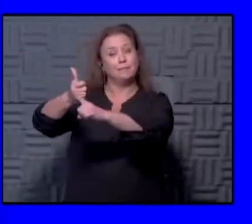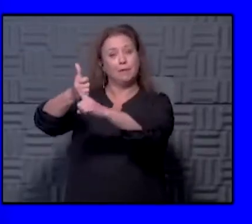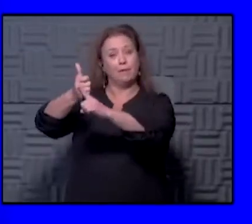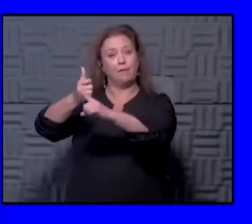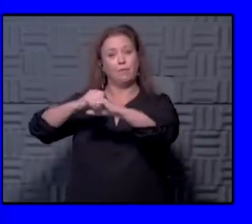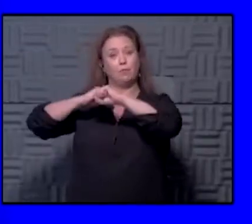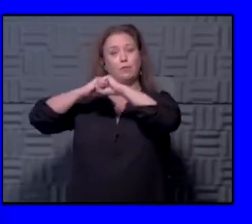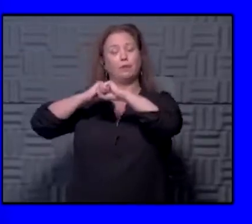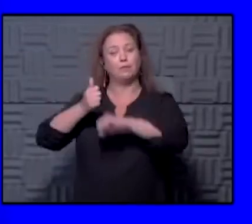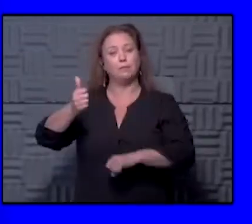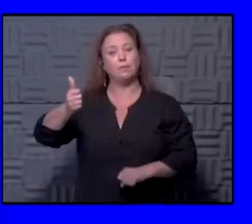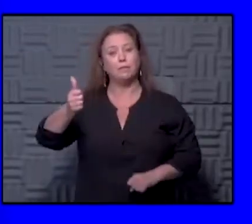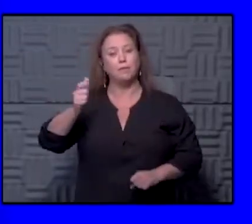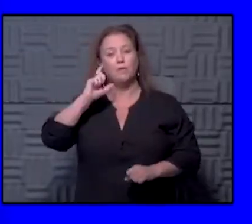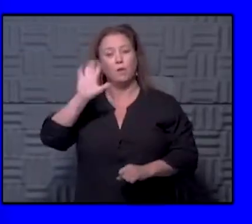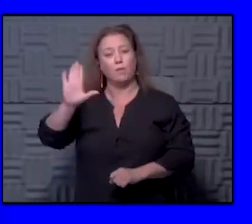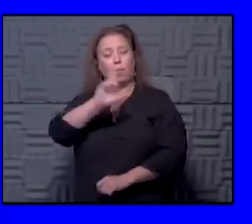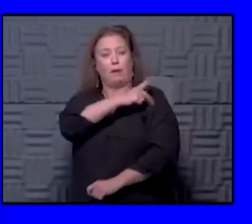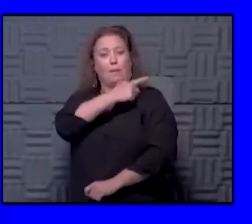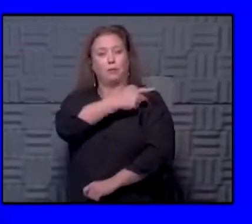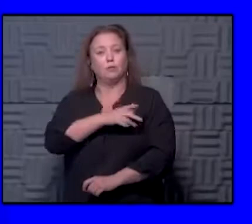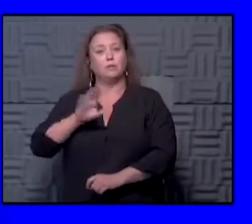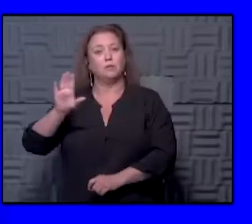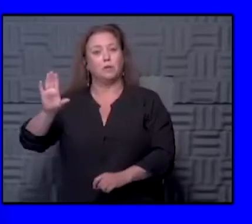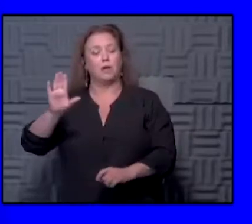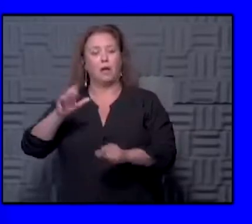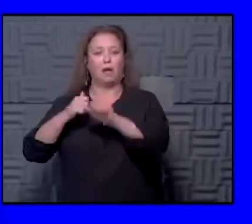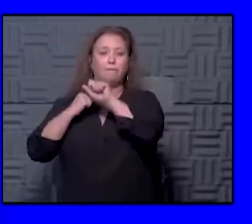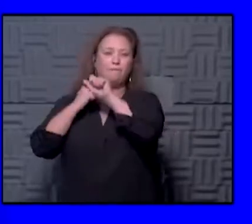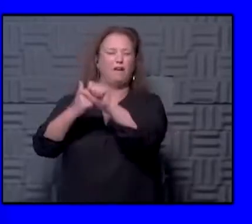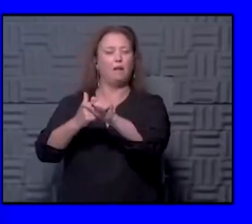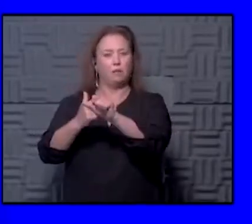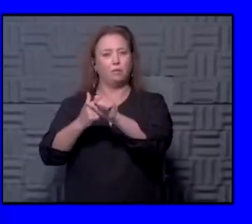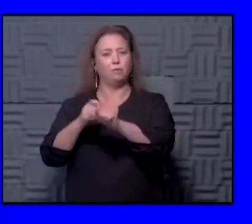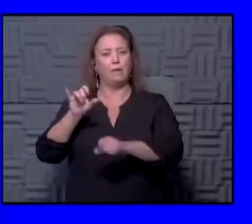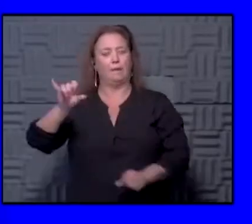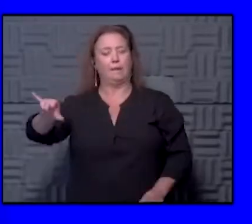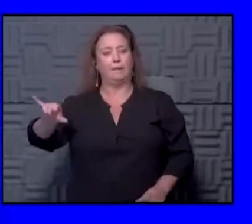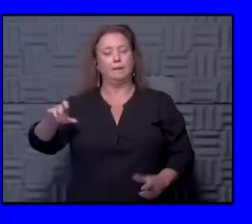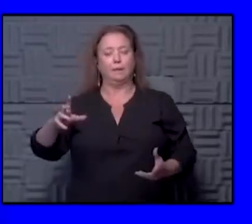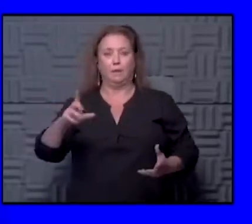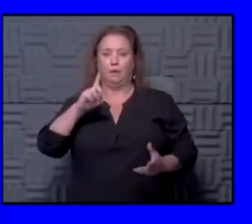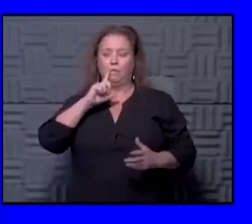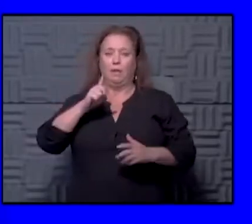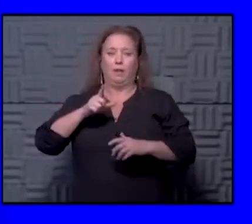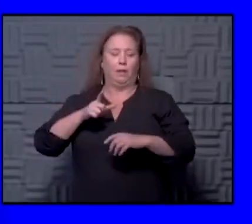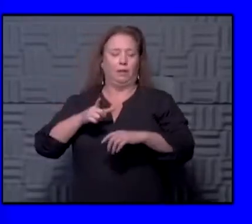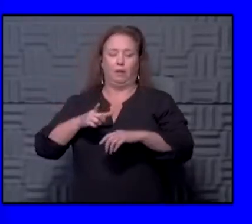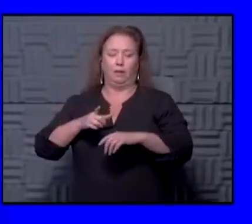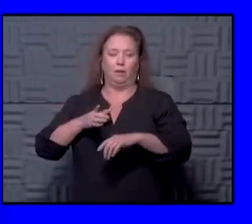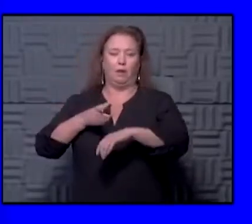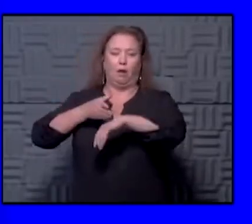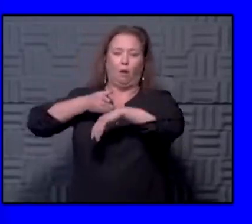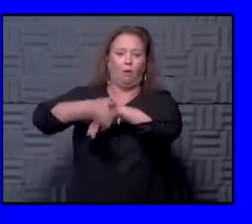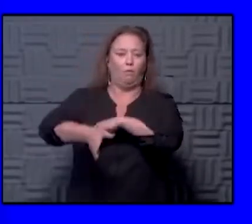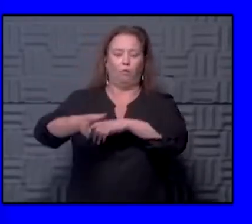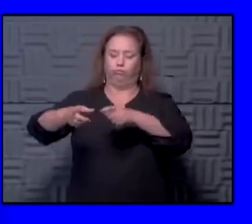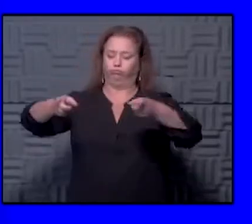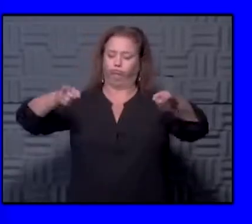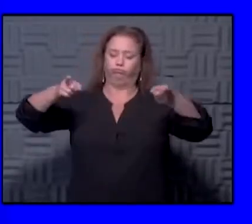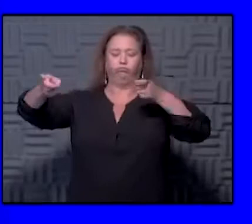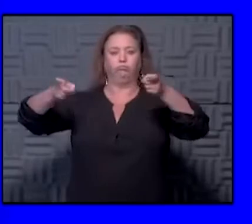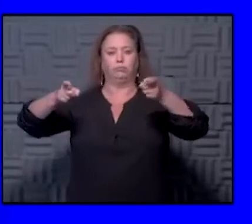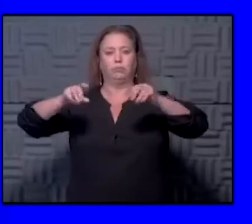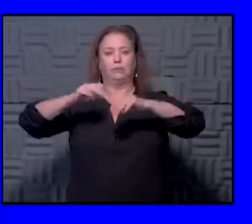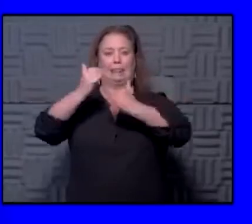for protection of themselves, for their patients and their workers, have really followed those things to a T and even gone over and above to mitigate all